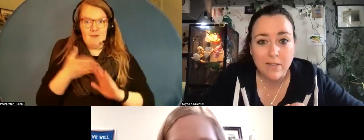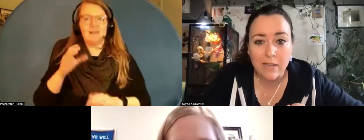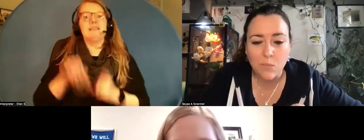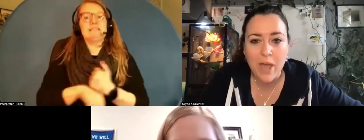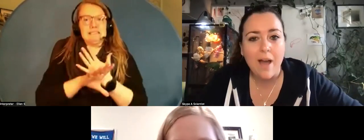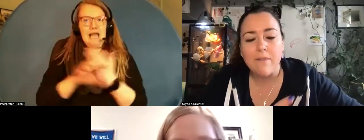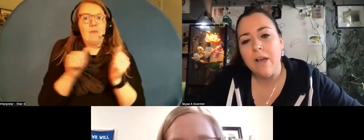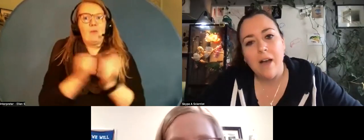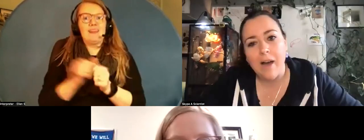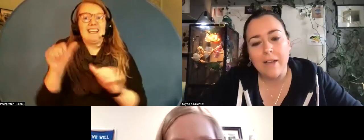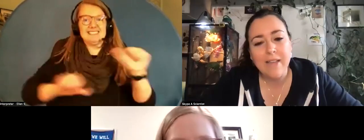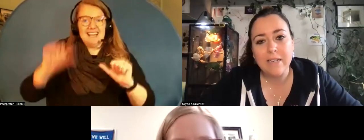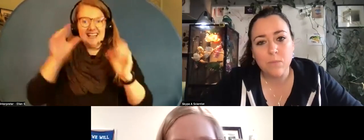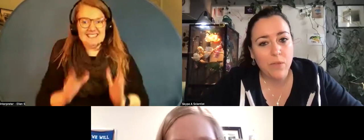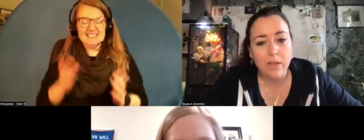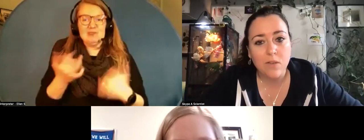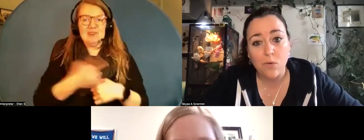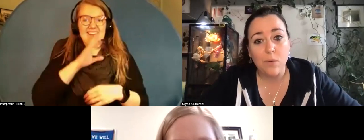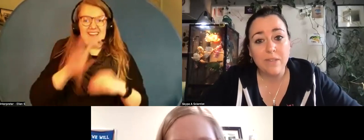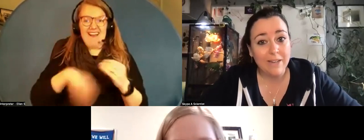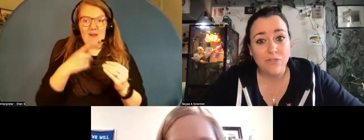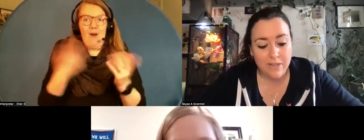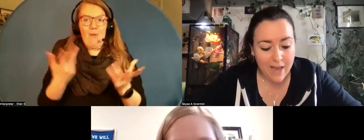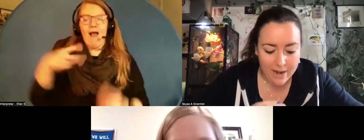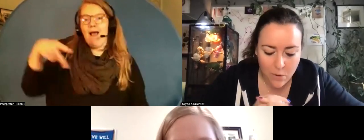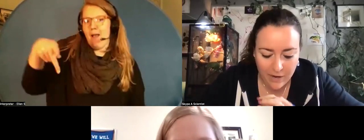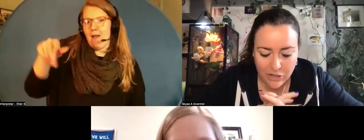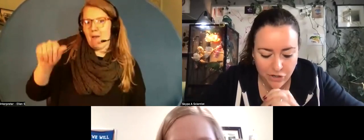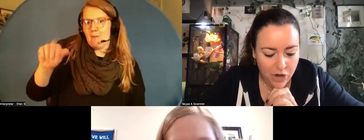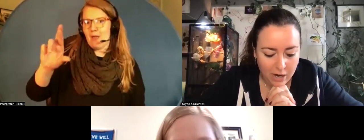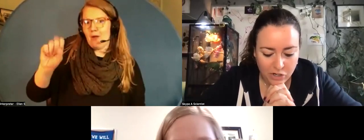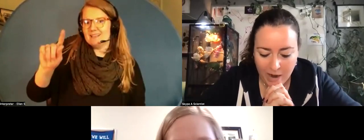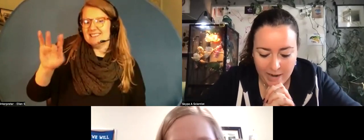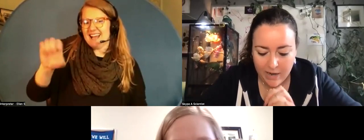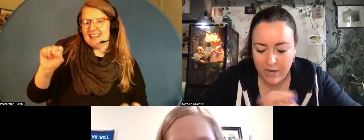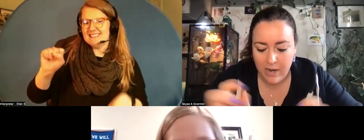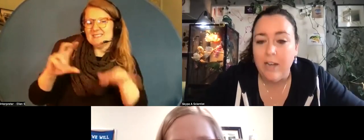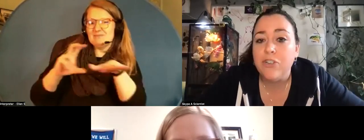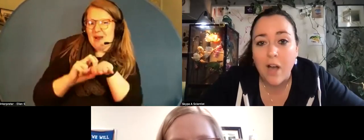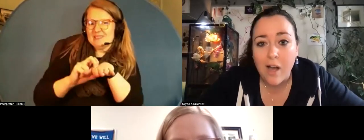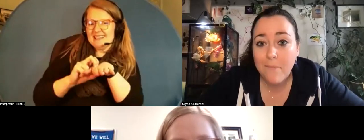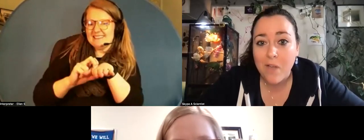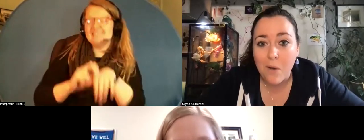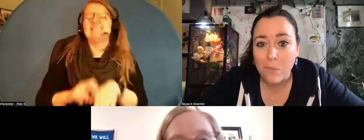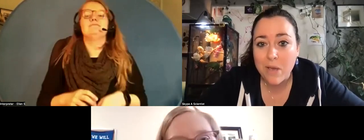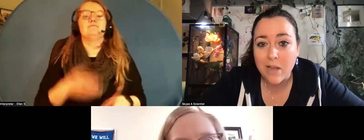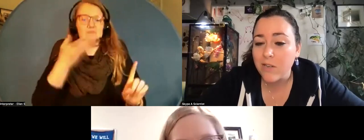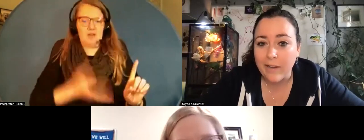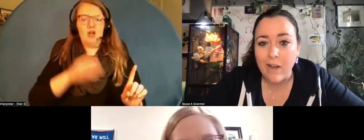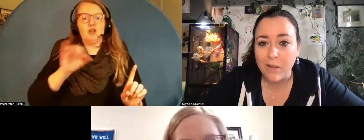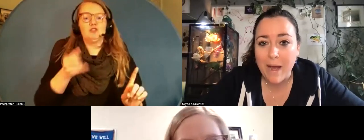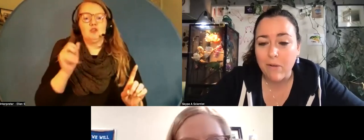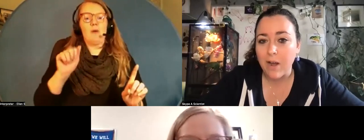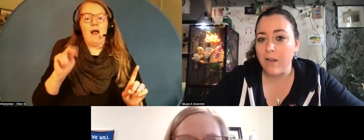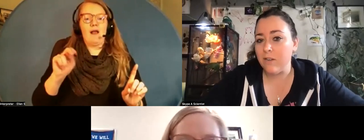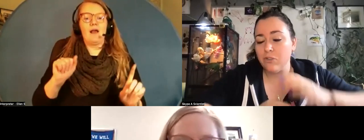about parasites. We have a scientist with us who studies just that. We got Joanna Cielocha will be